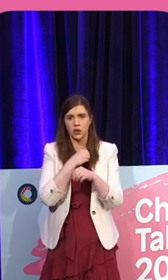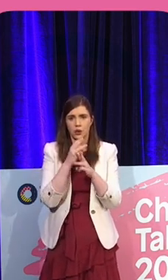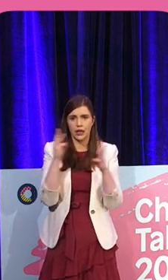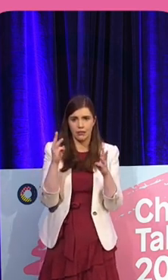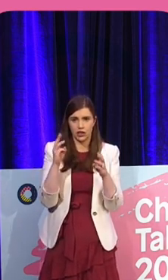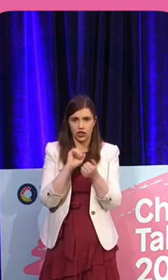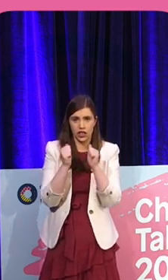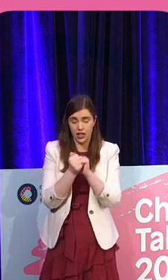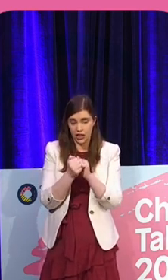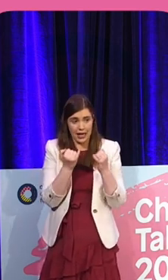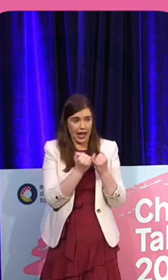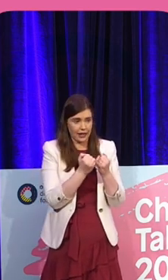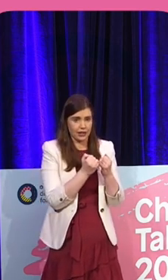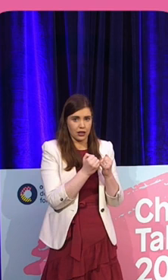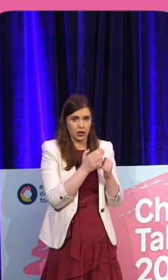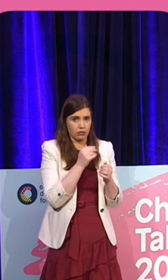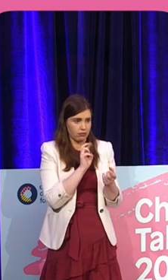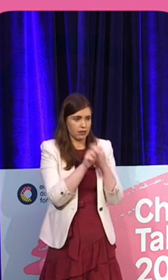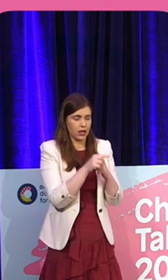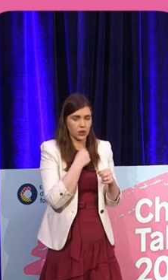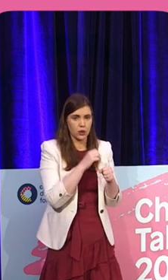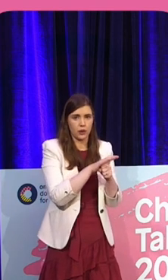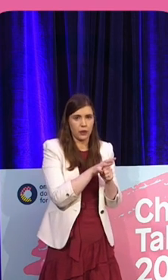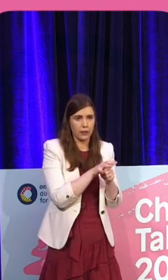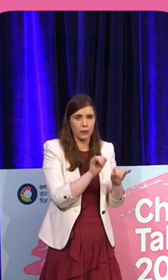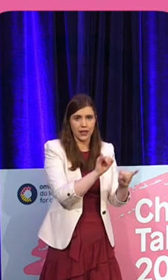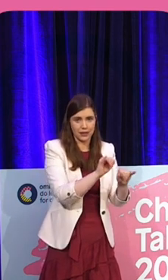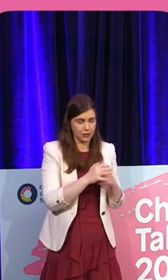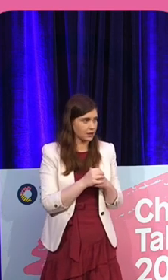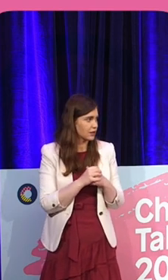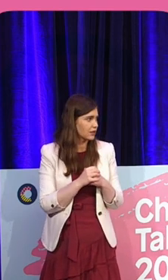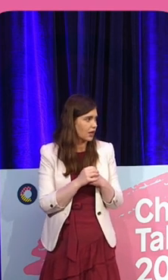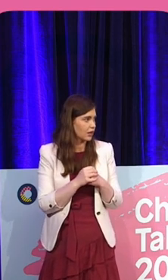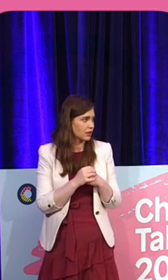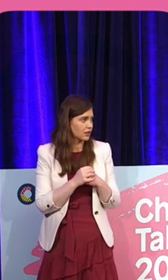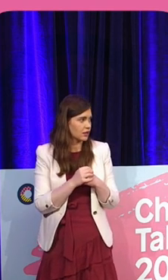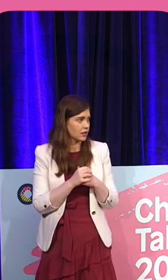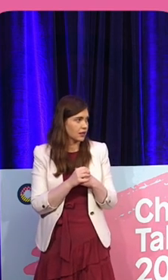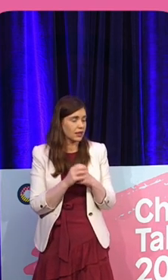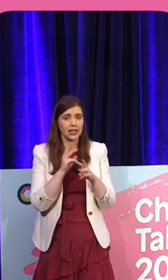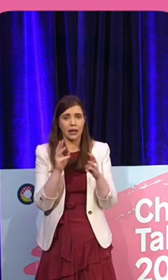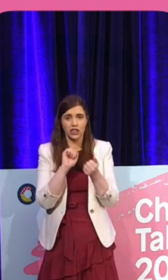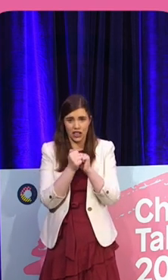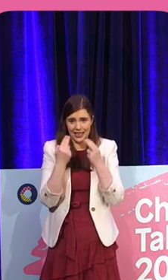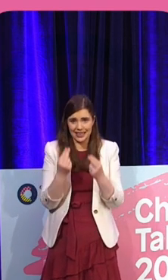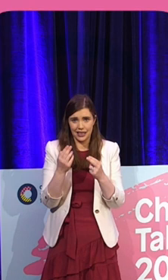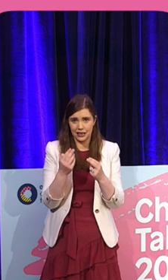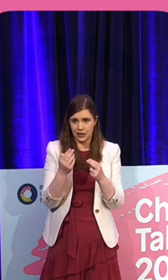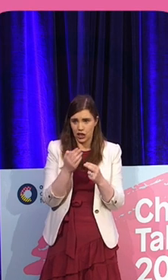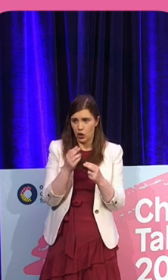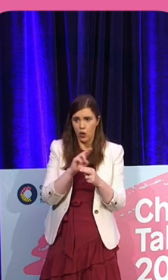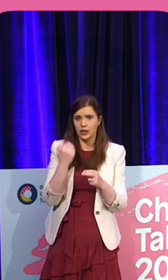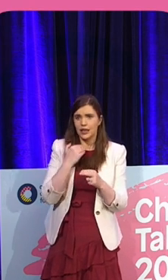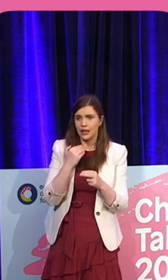pandemic, was out of procrastination. The pandemic kills people now. Climate change will kill people in the